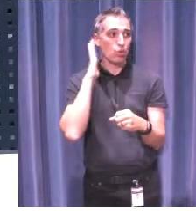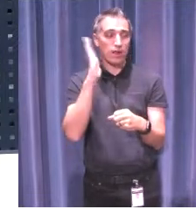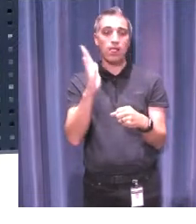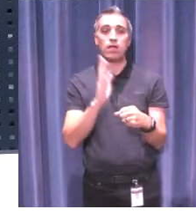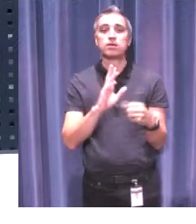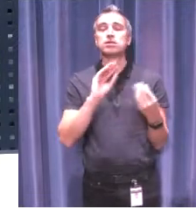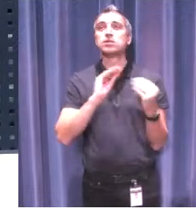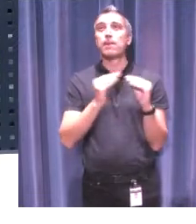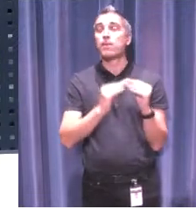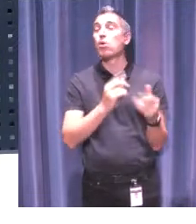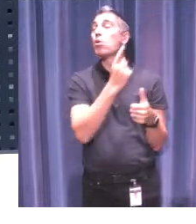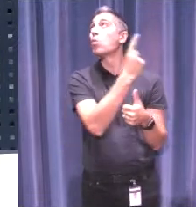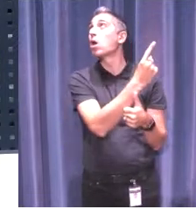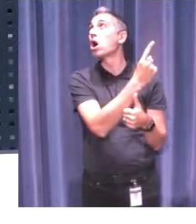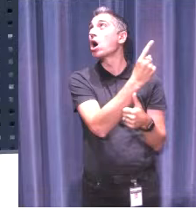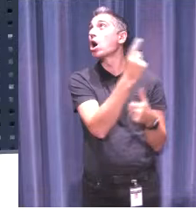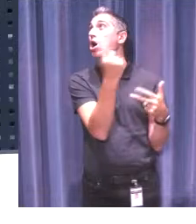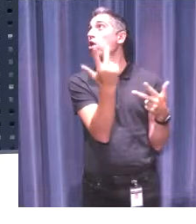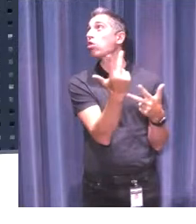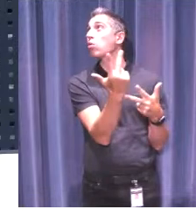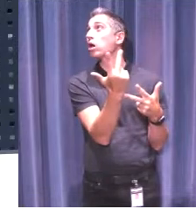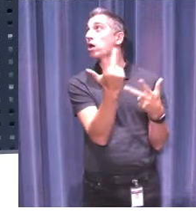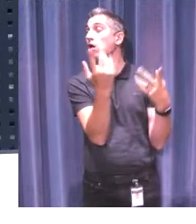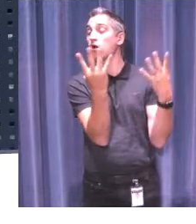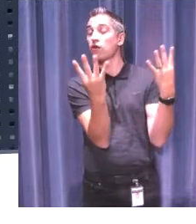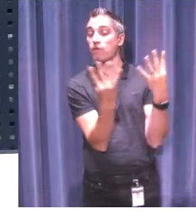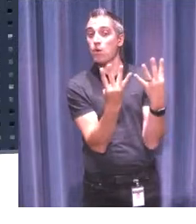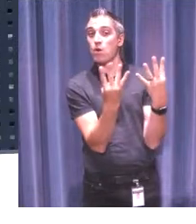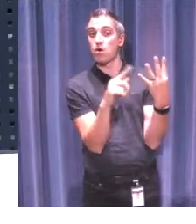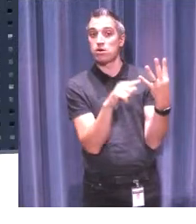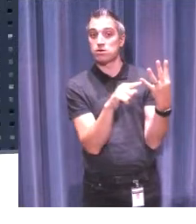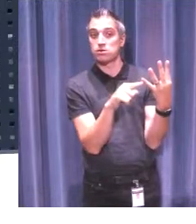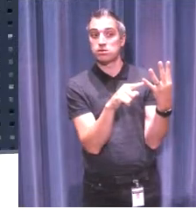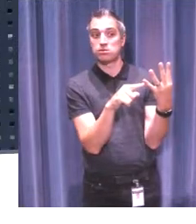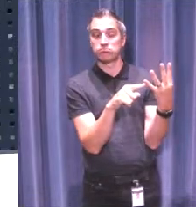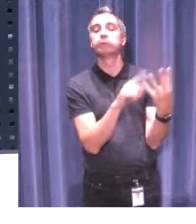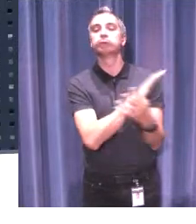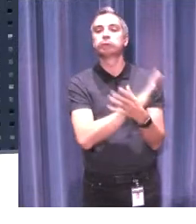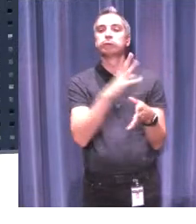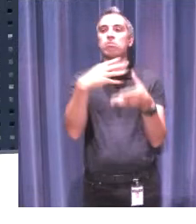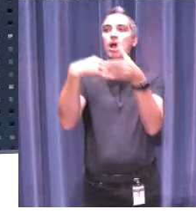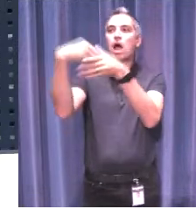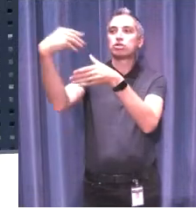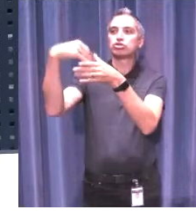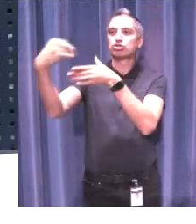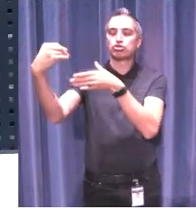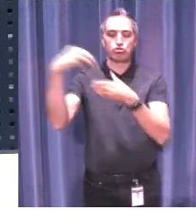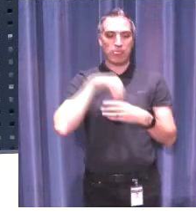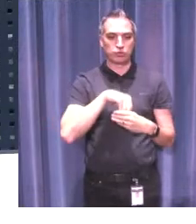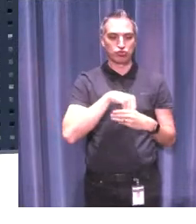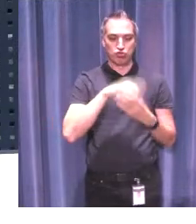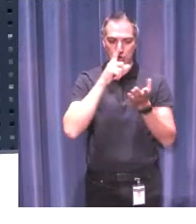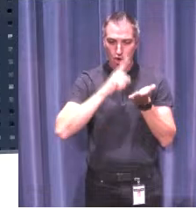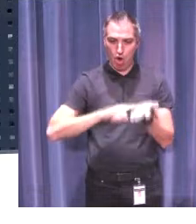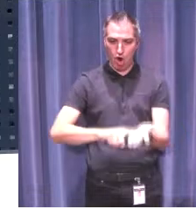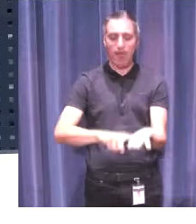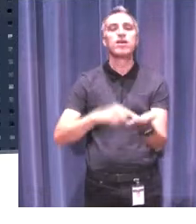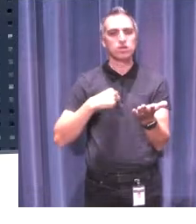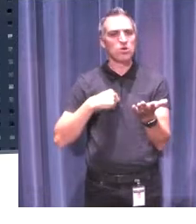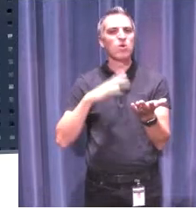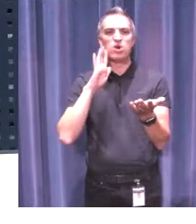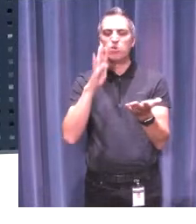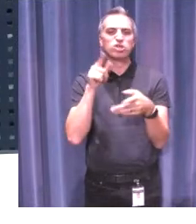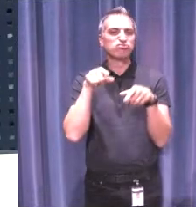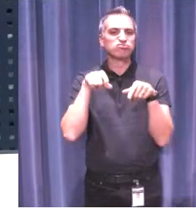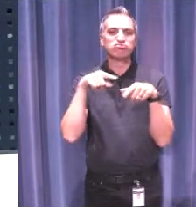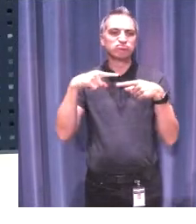3, and 4. And then we'd assign that to the external internal auditor, and over the course of the year, they